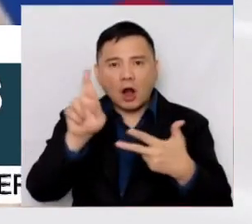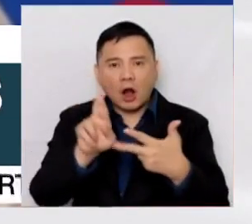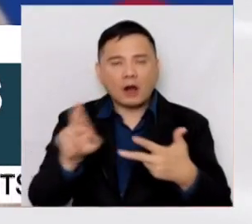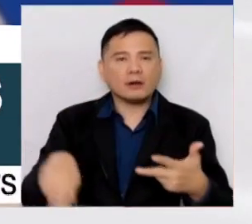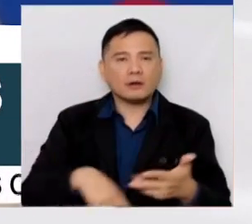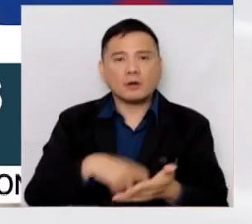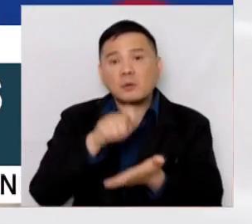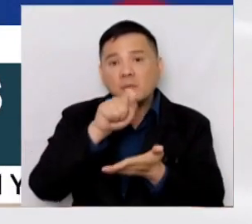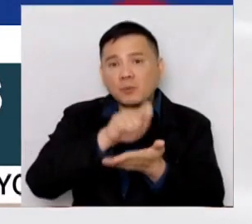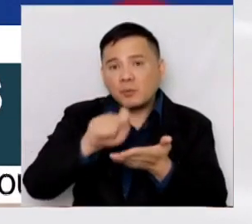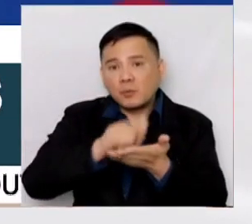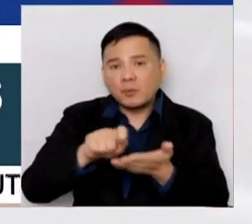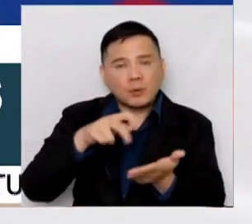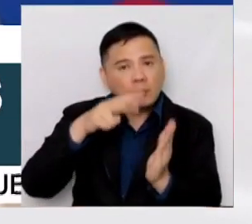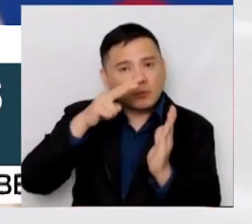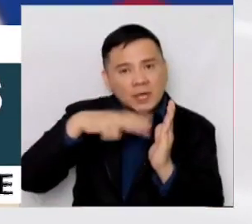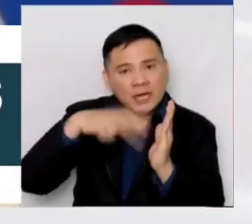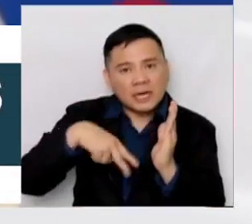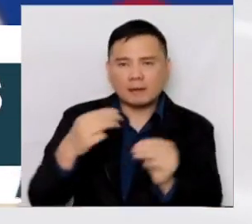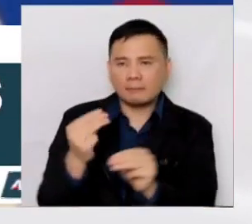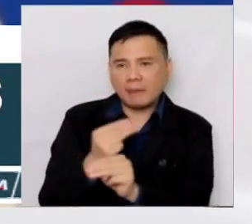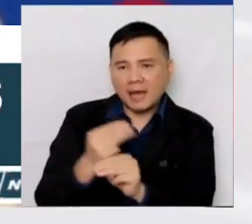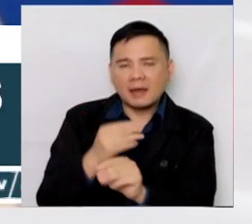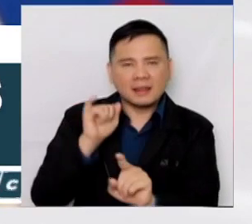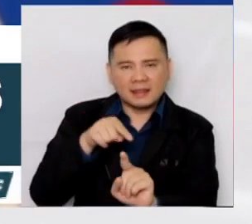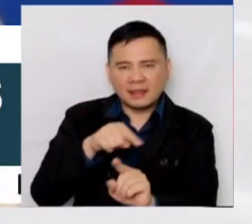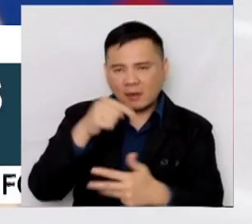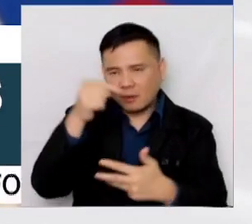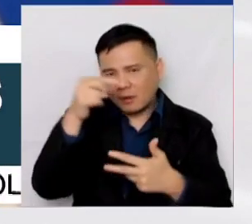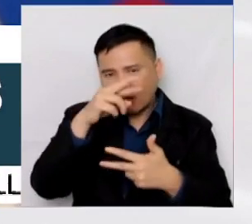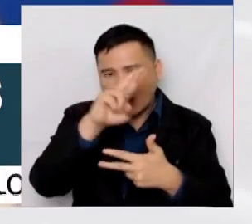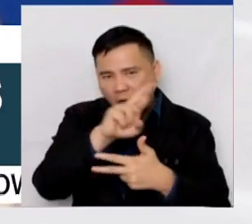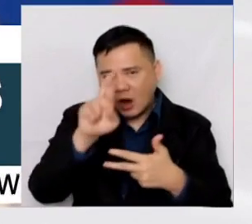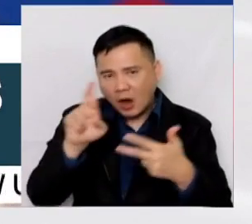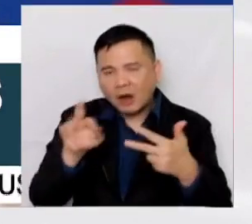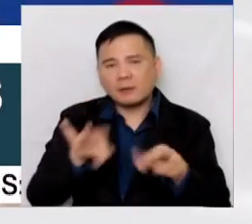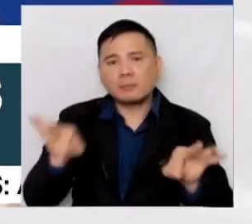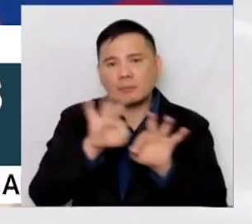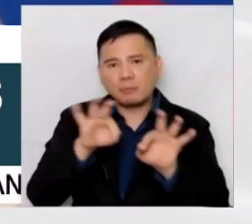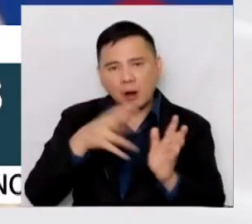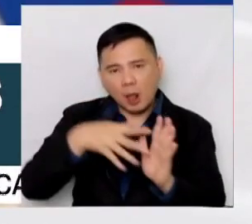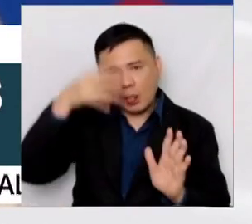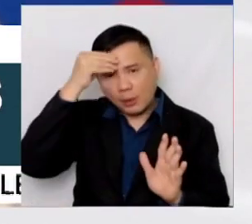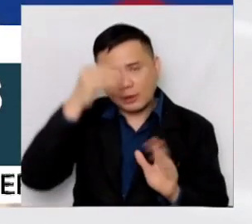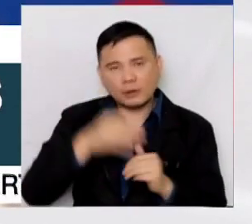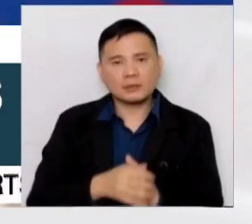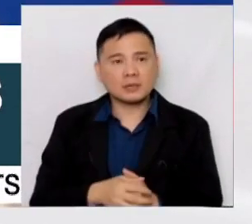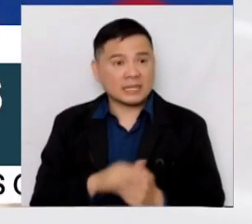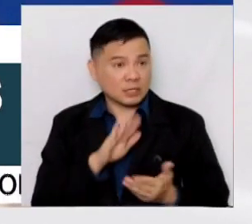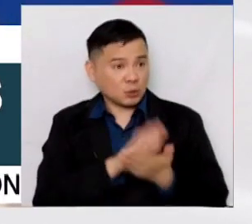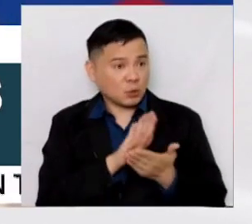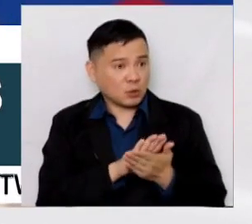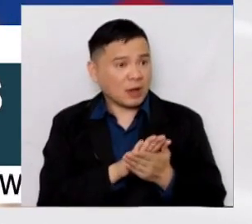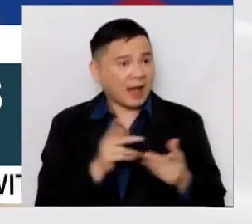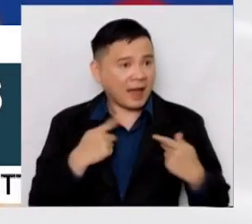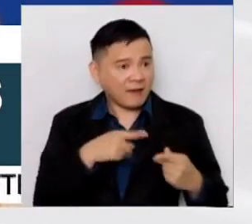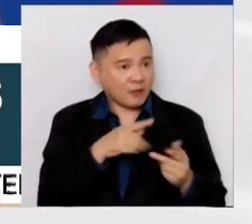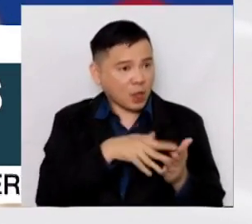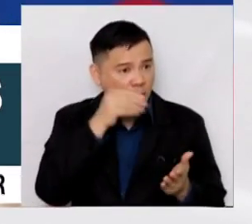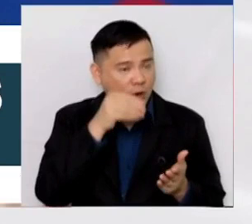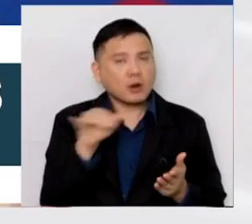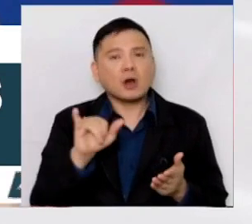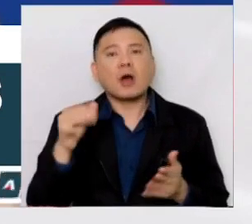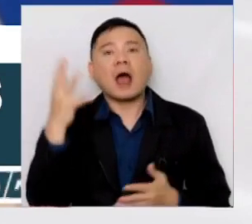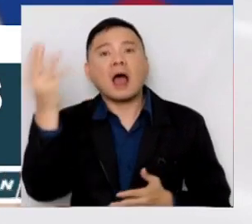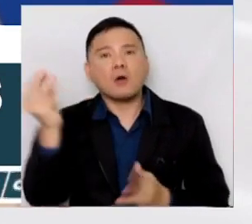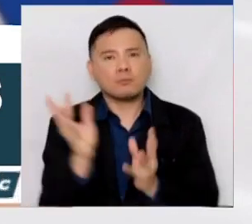through, much school classroom time may have been lost, but they can certainly learn the practical concepts. And we'd